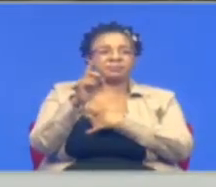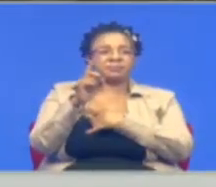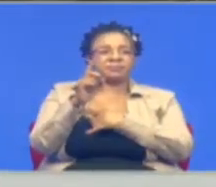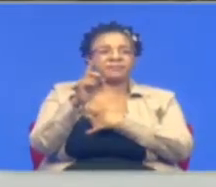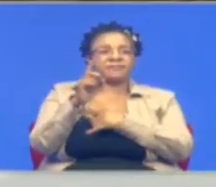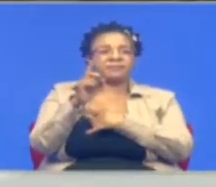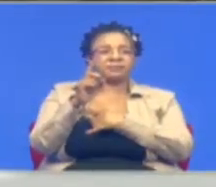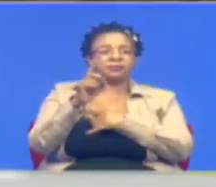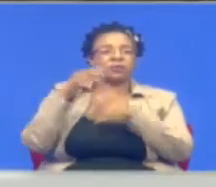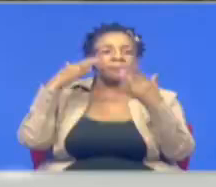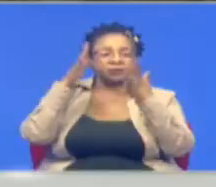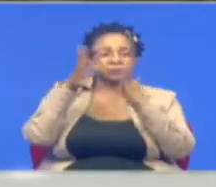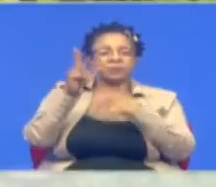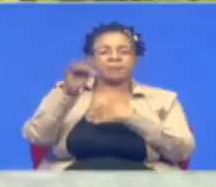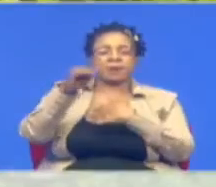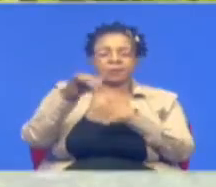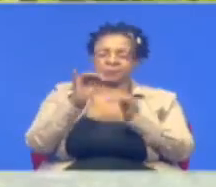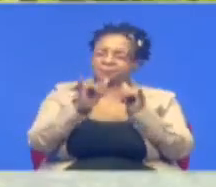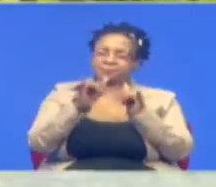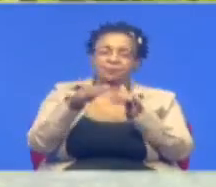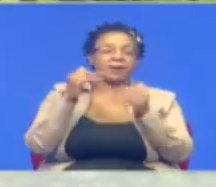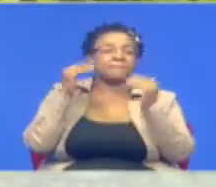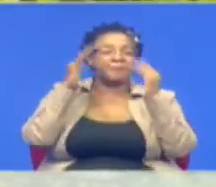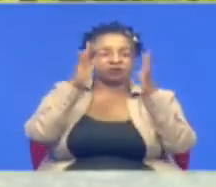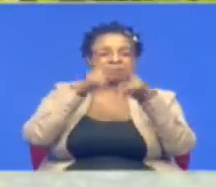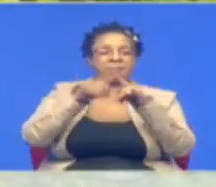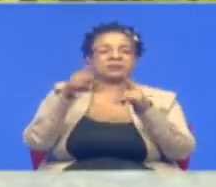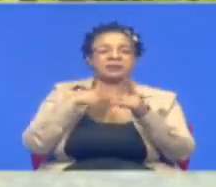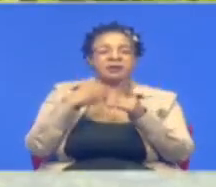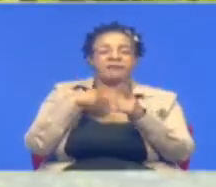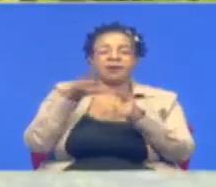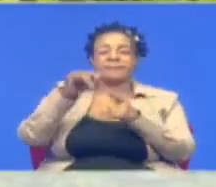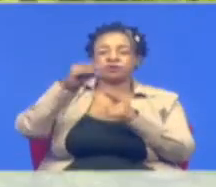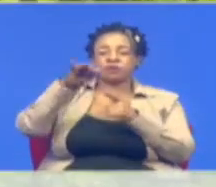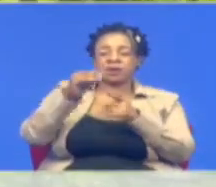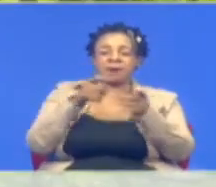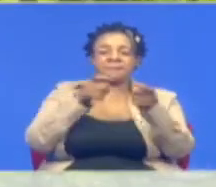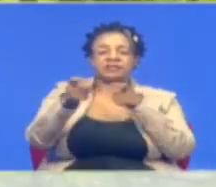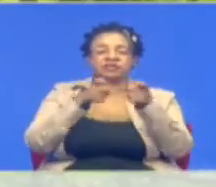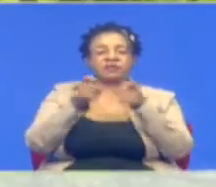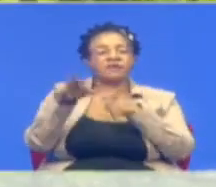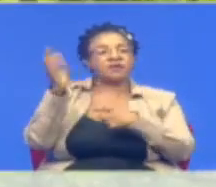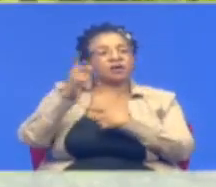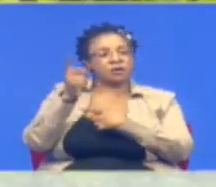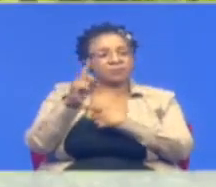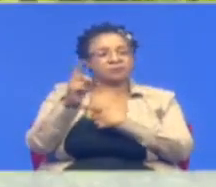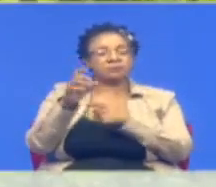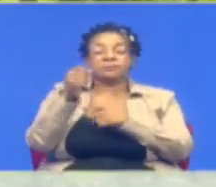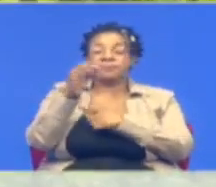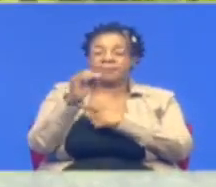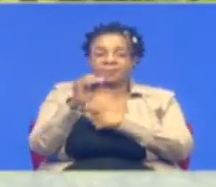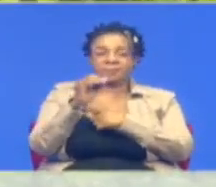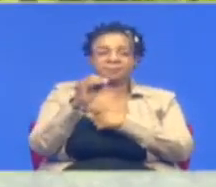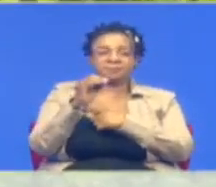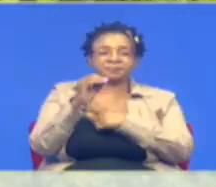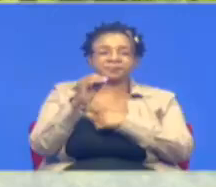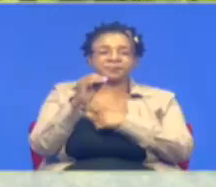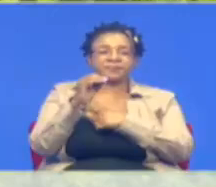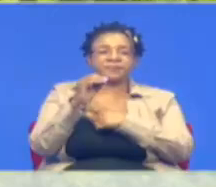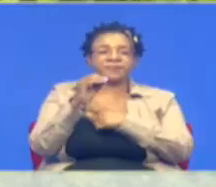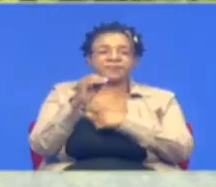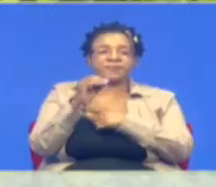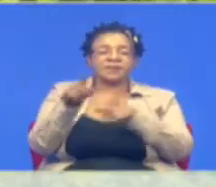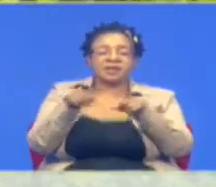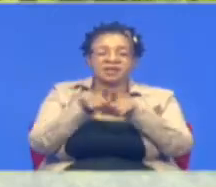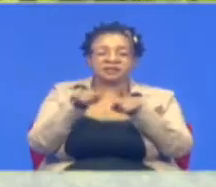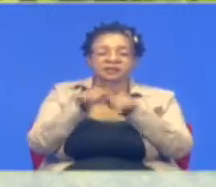Bishop Kamau remains the bishop now, but he's the apostolic administrator of Nairobi. And so, as the